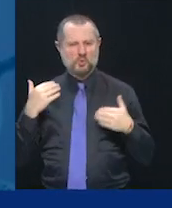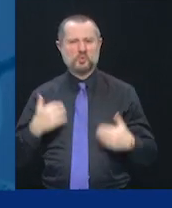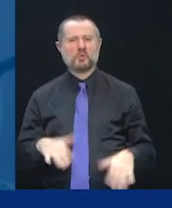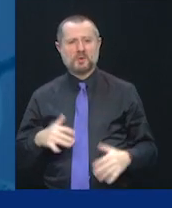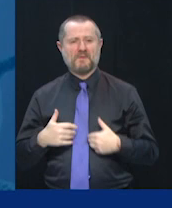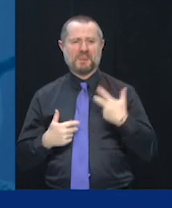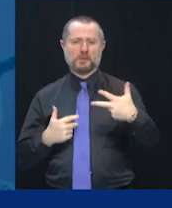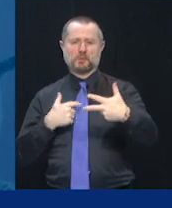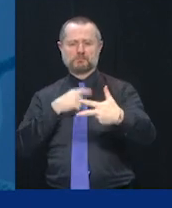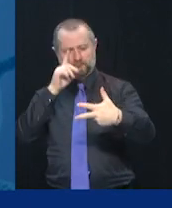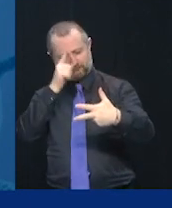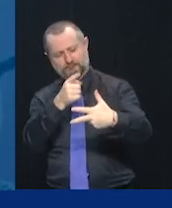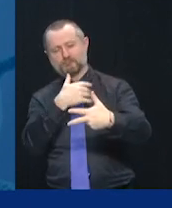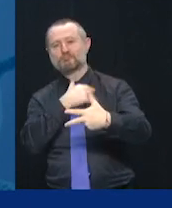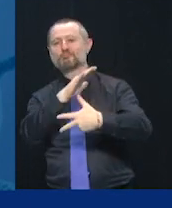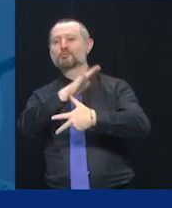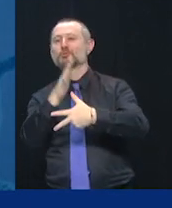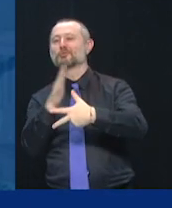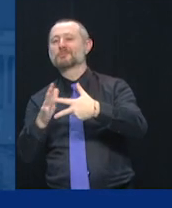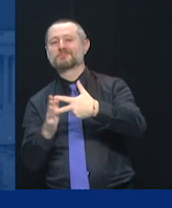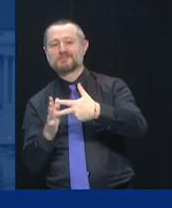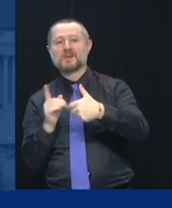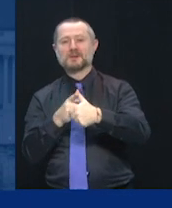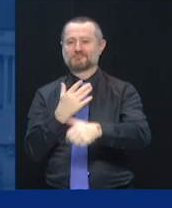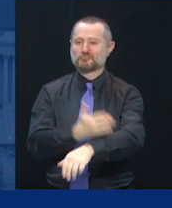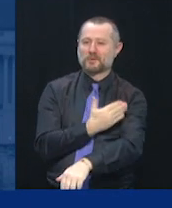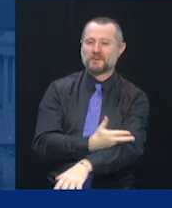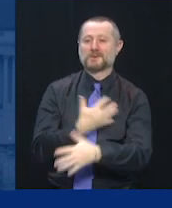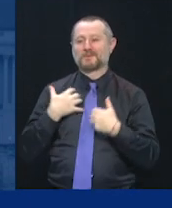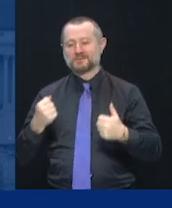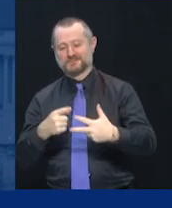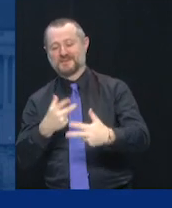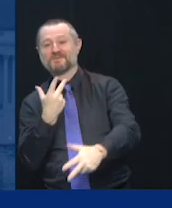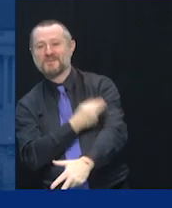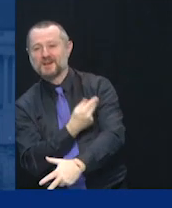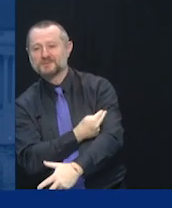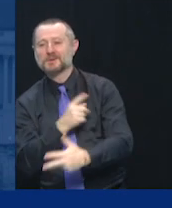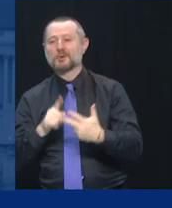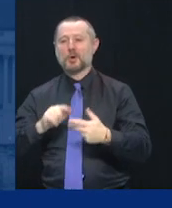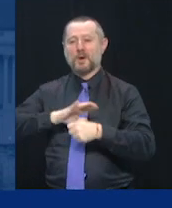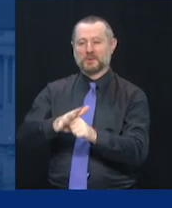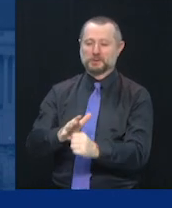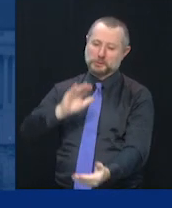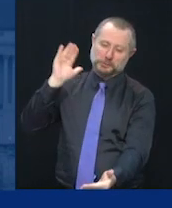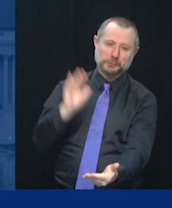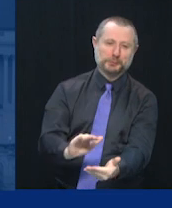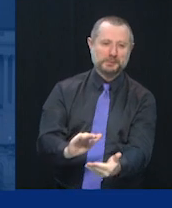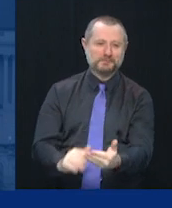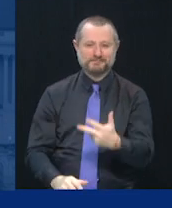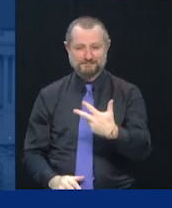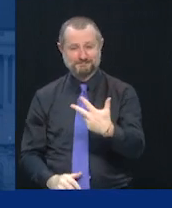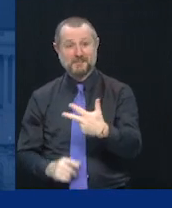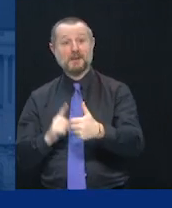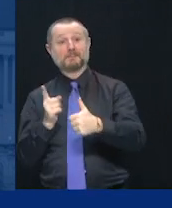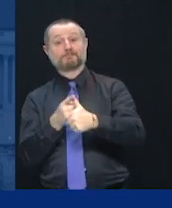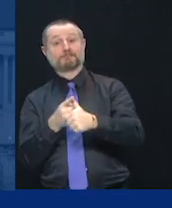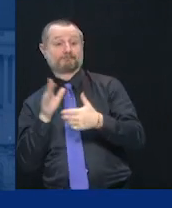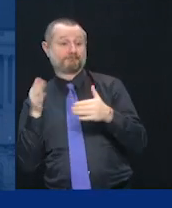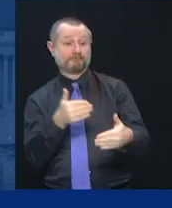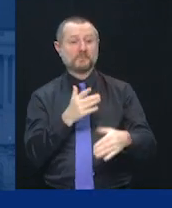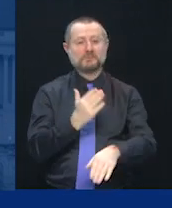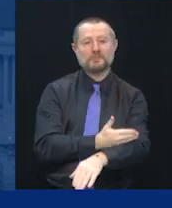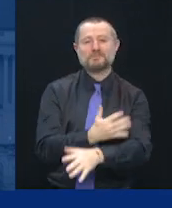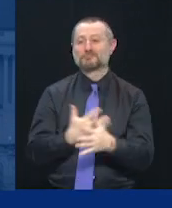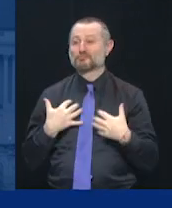and recovery, vaccination, and controlling COVID. To rebuild and recover, we